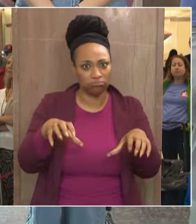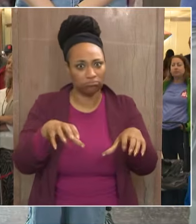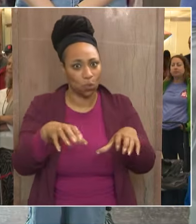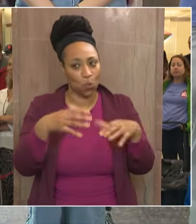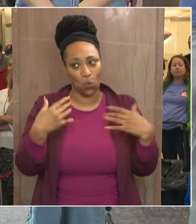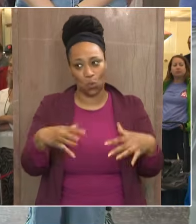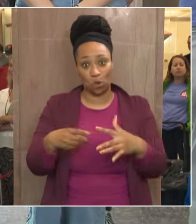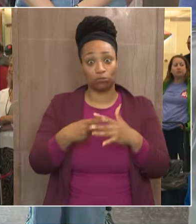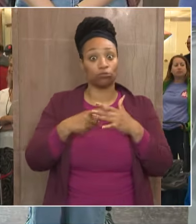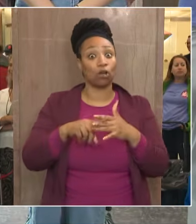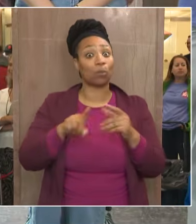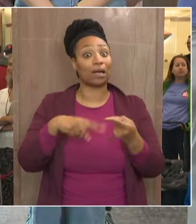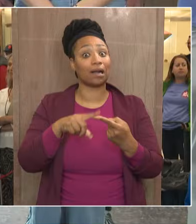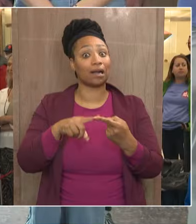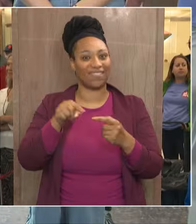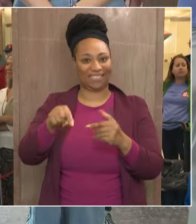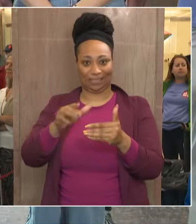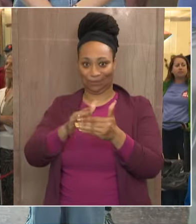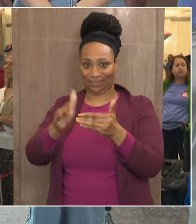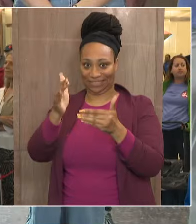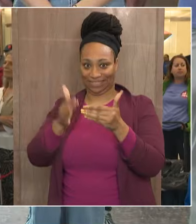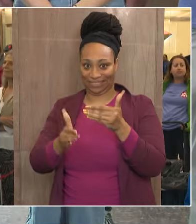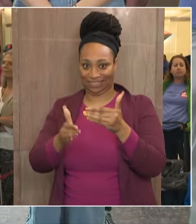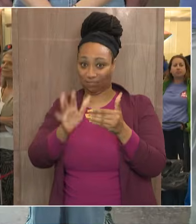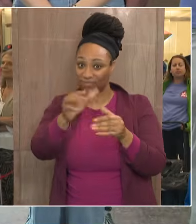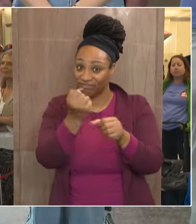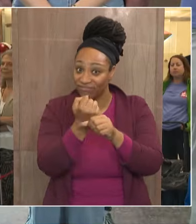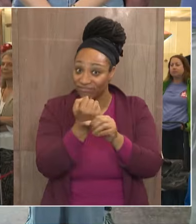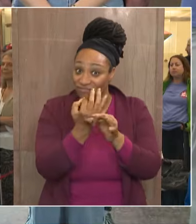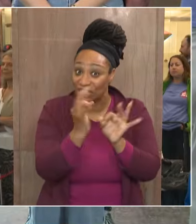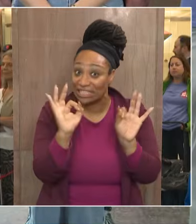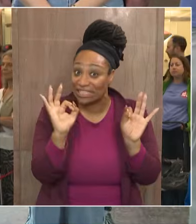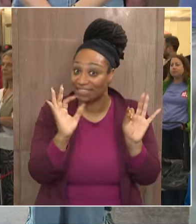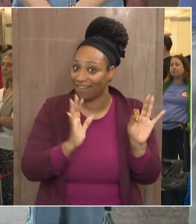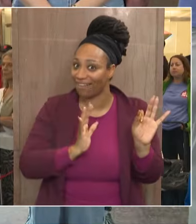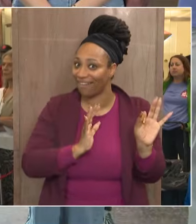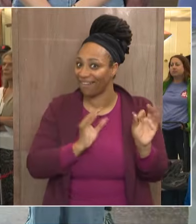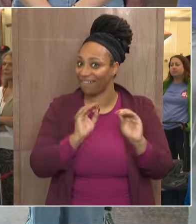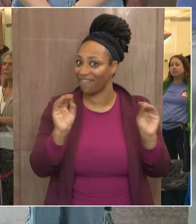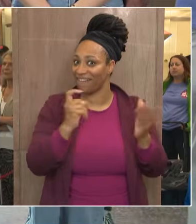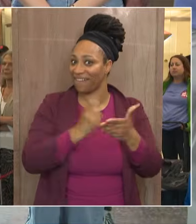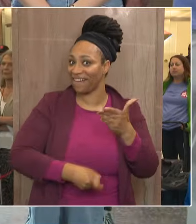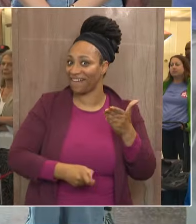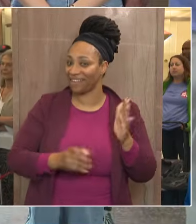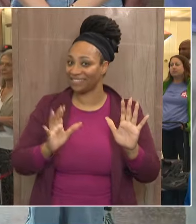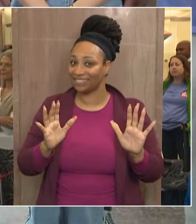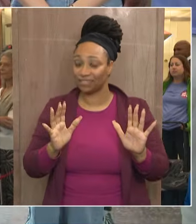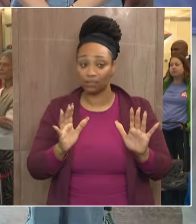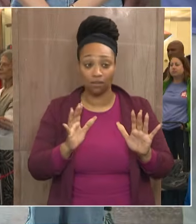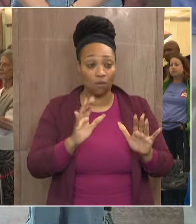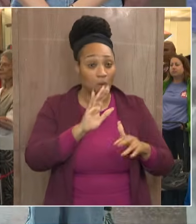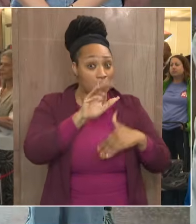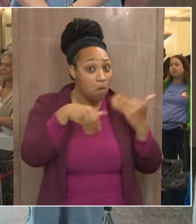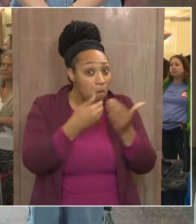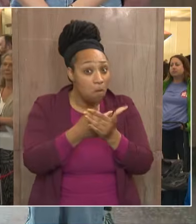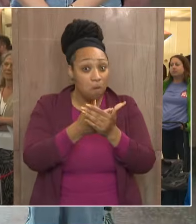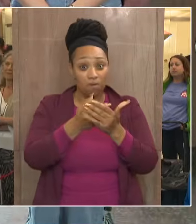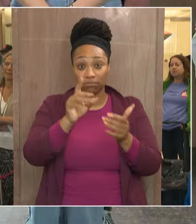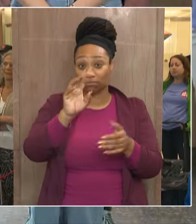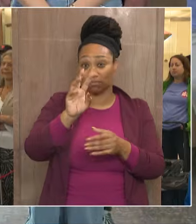a free arts festival across all 8 wards with music, dance, fashion,